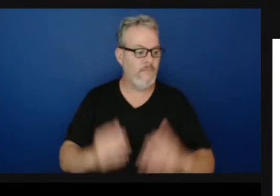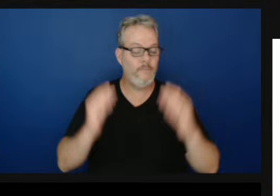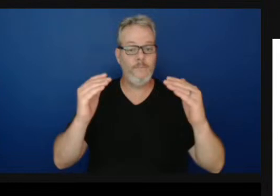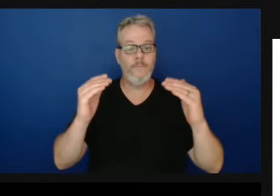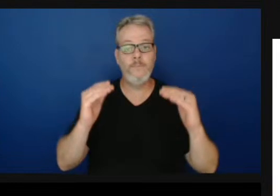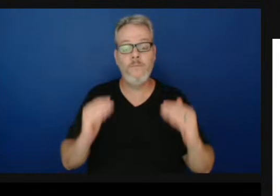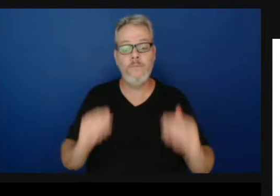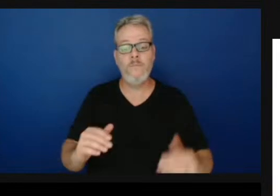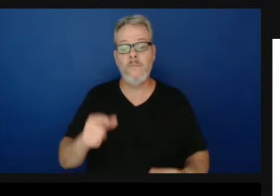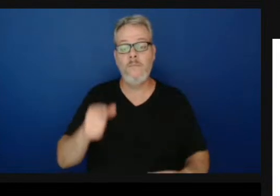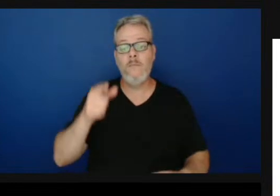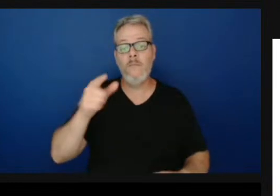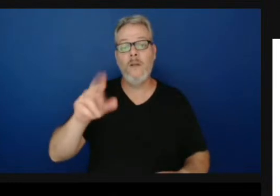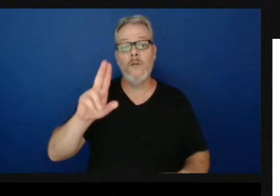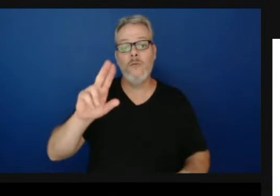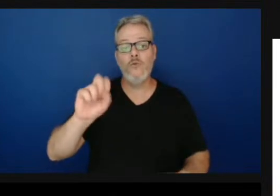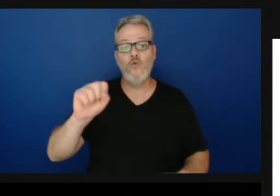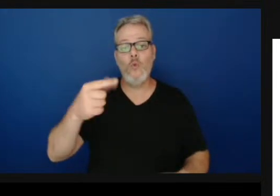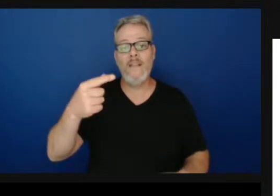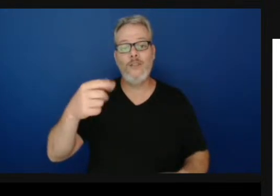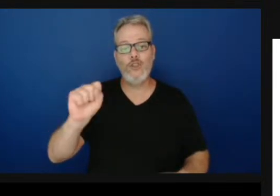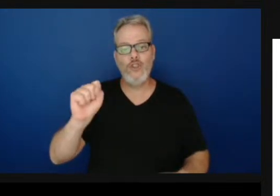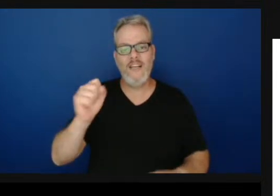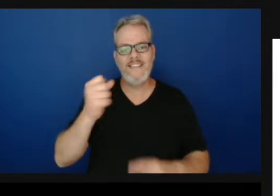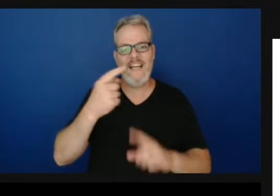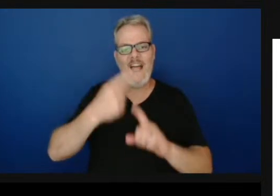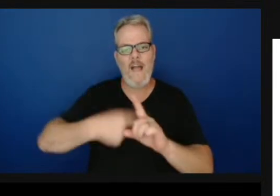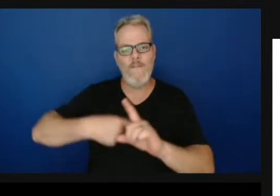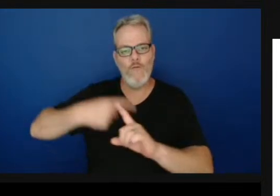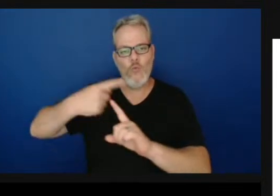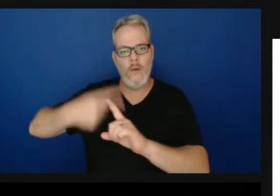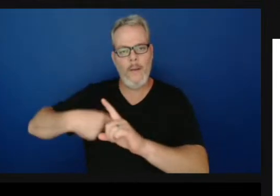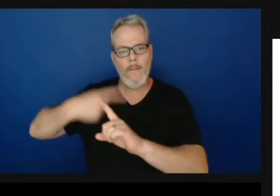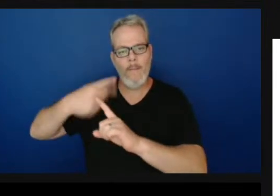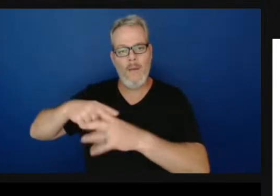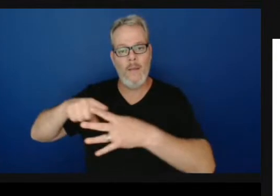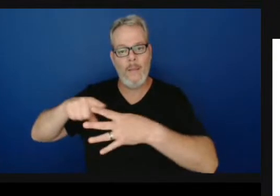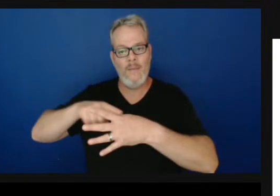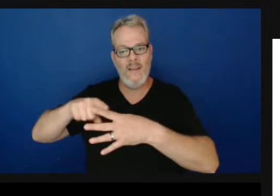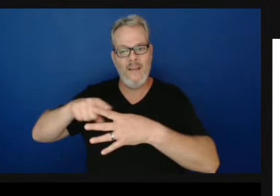of every month puts out an update from Mauna Loa. So here is today's update from August 1st.